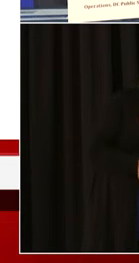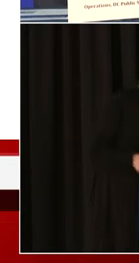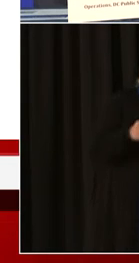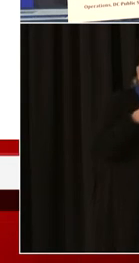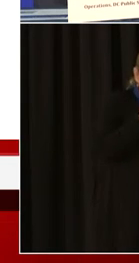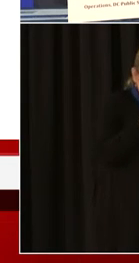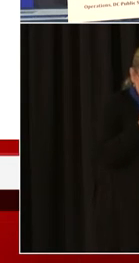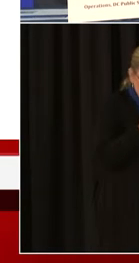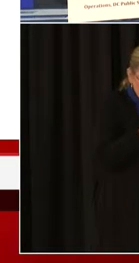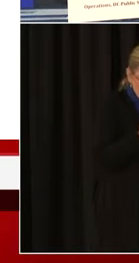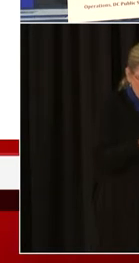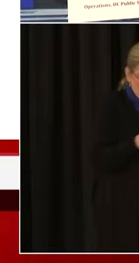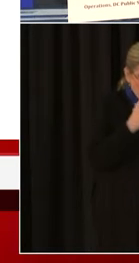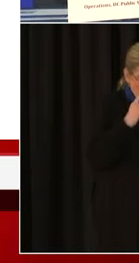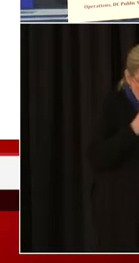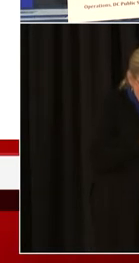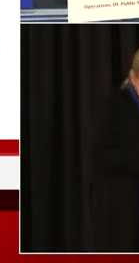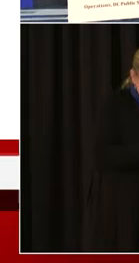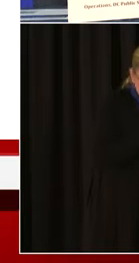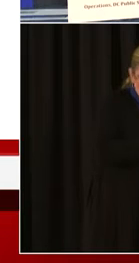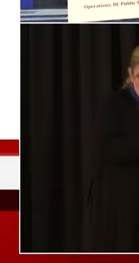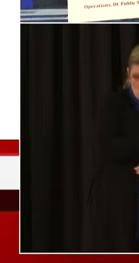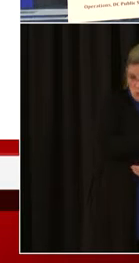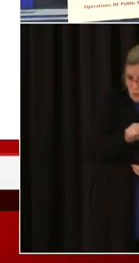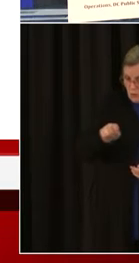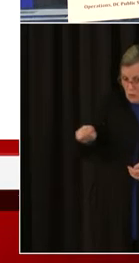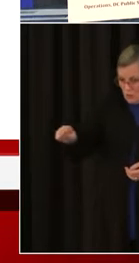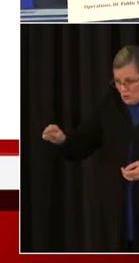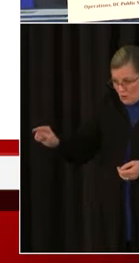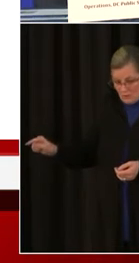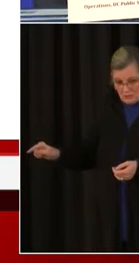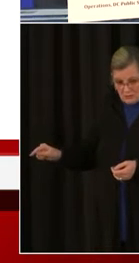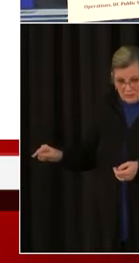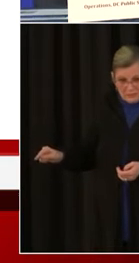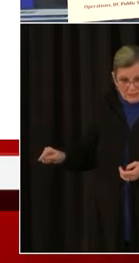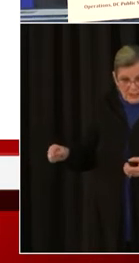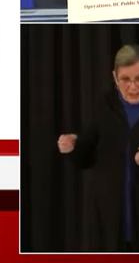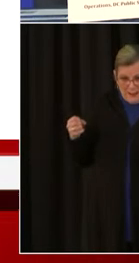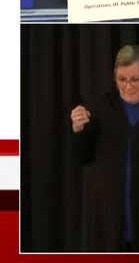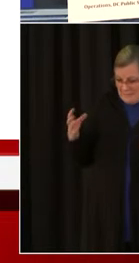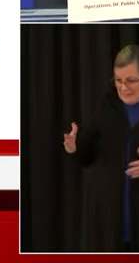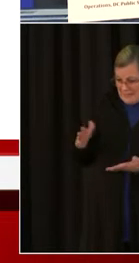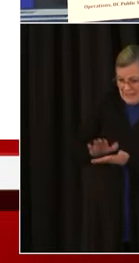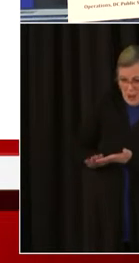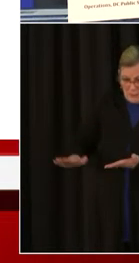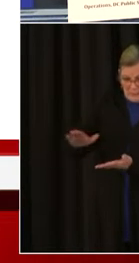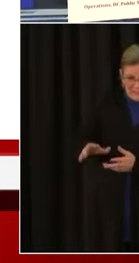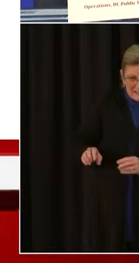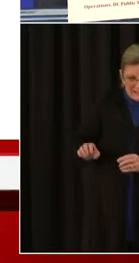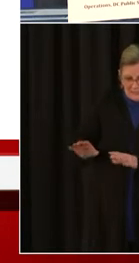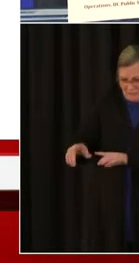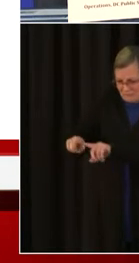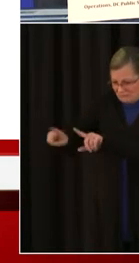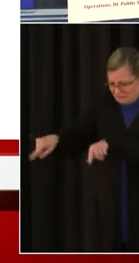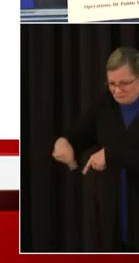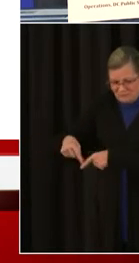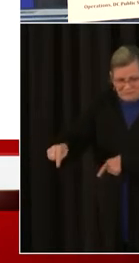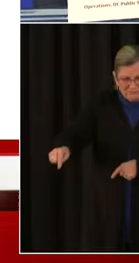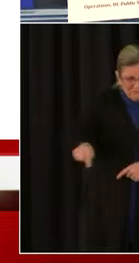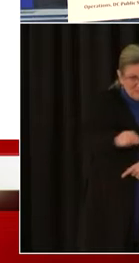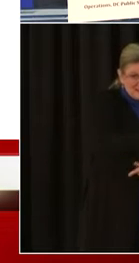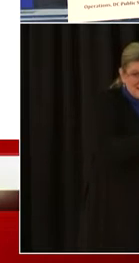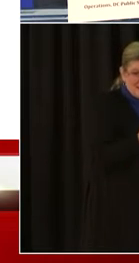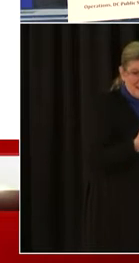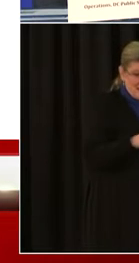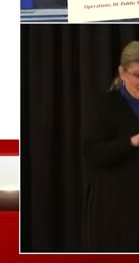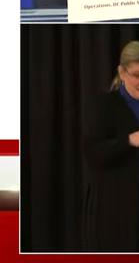single school is going through this. Elementary schools and education campuses have already gone through this, and secondary schools are completing this activity